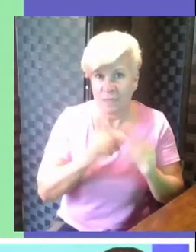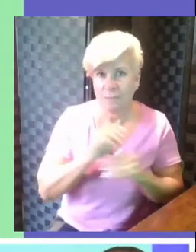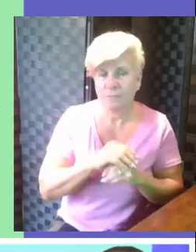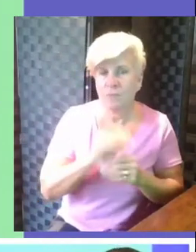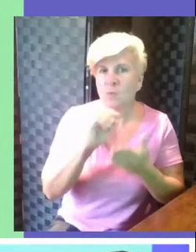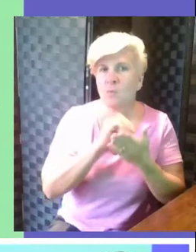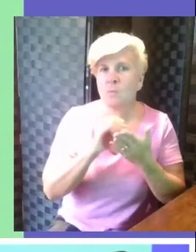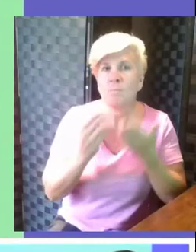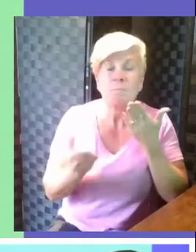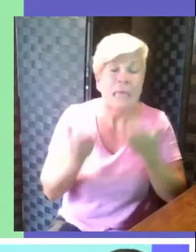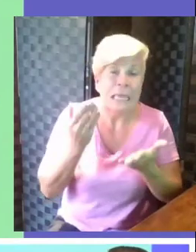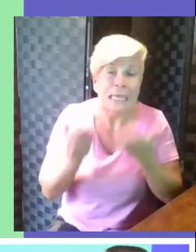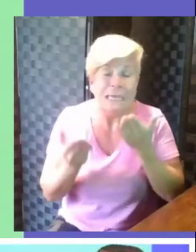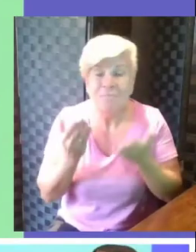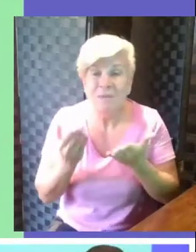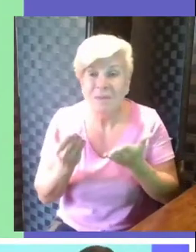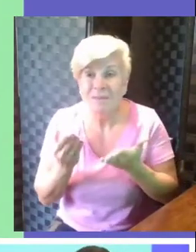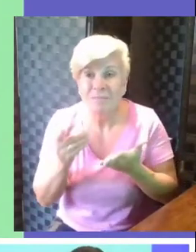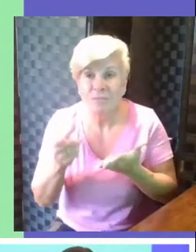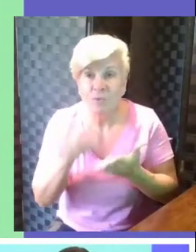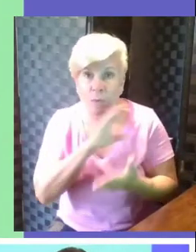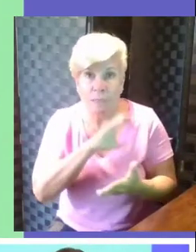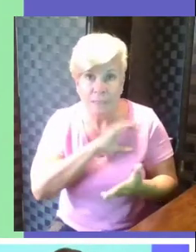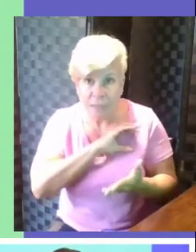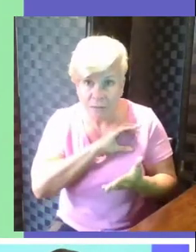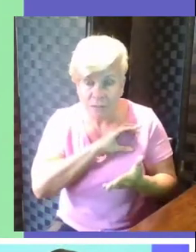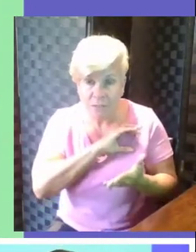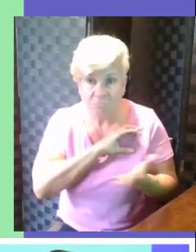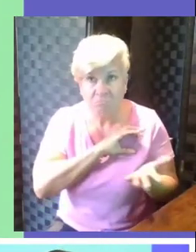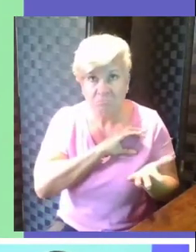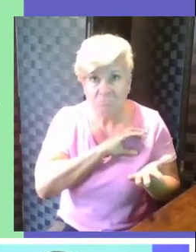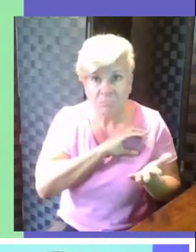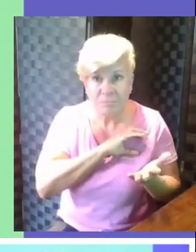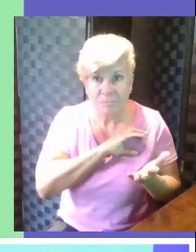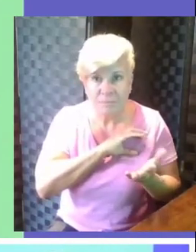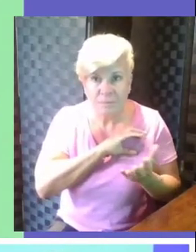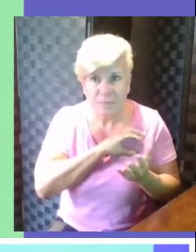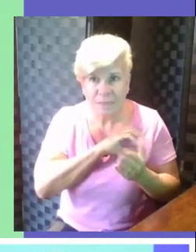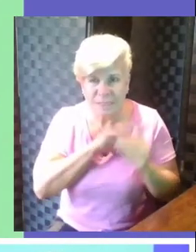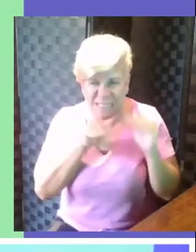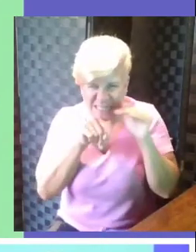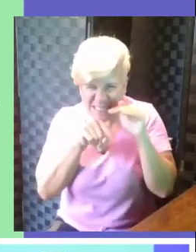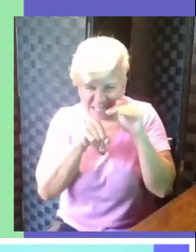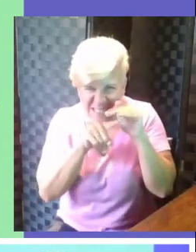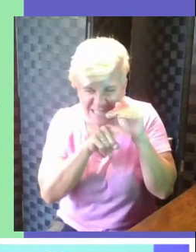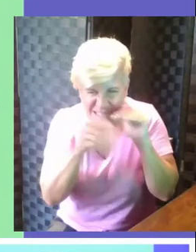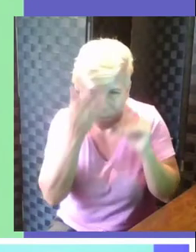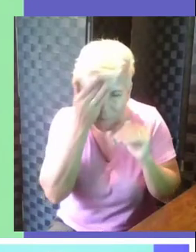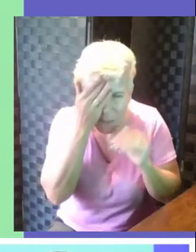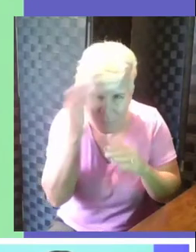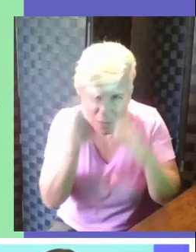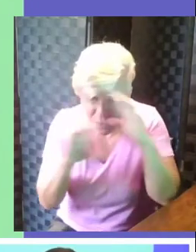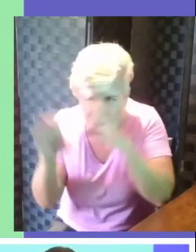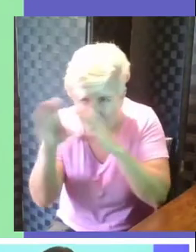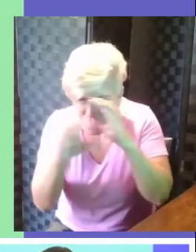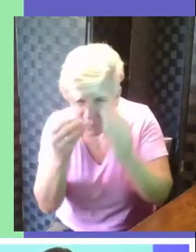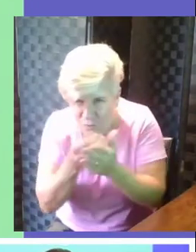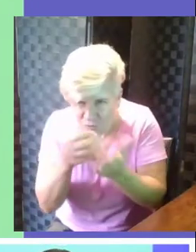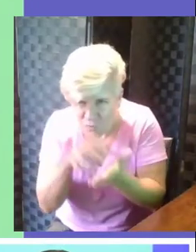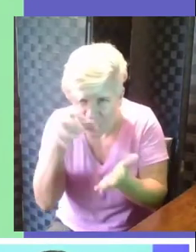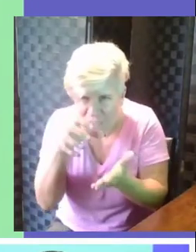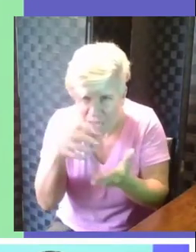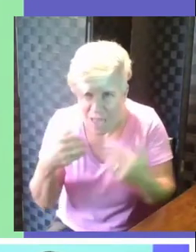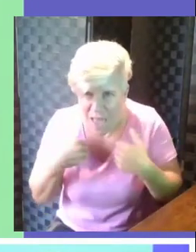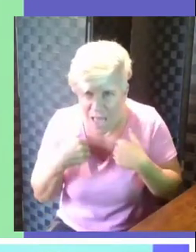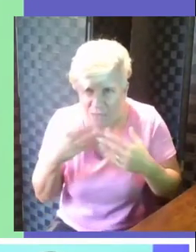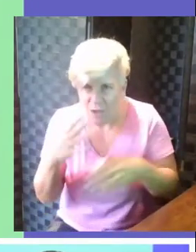example, maybe your character is a sneaky pirate looking for treasure, and he's got